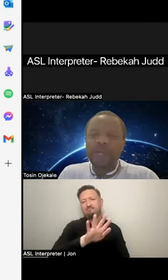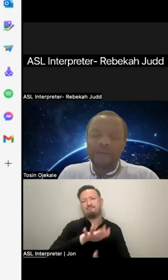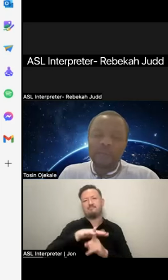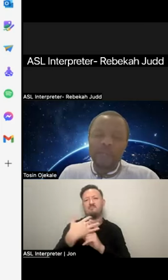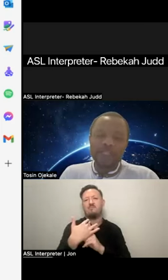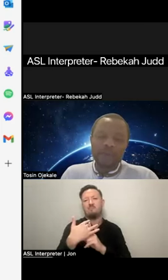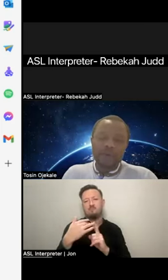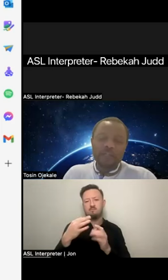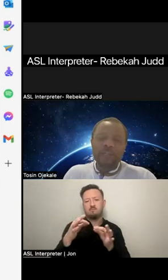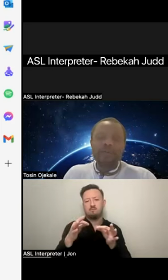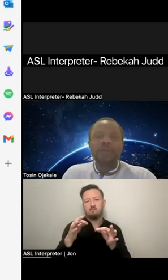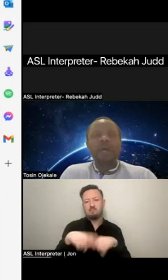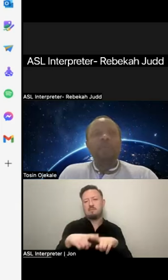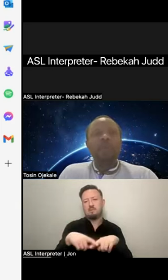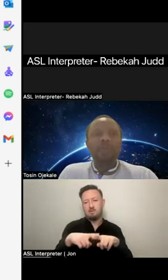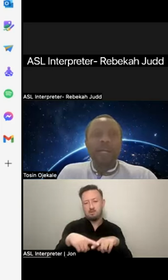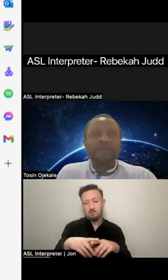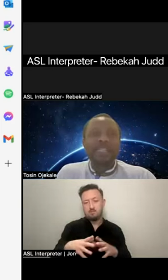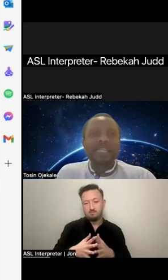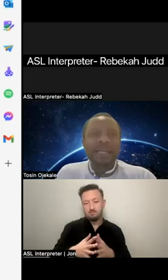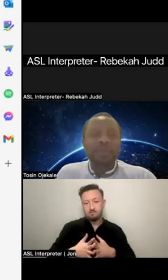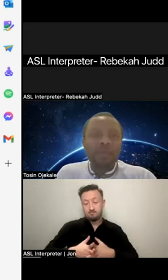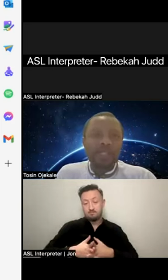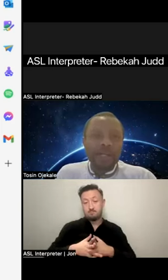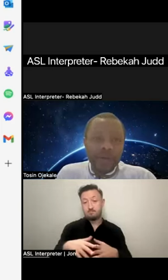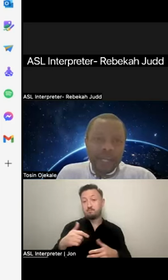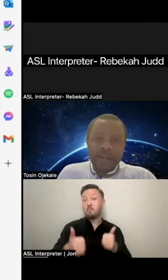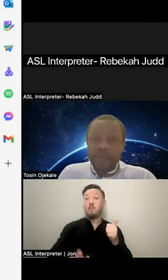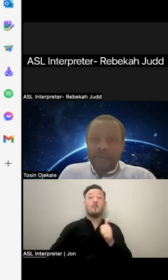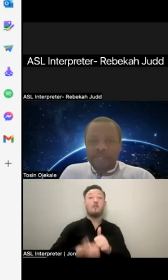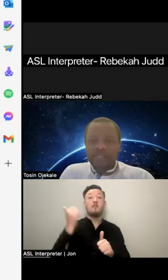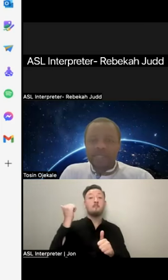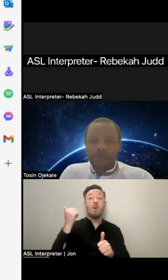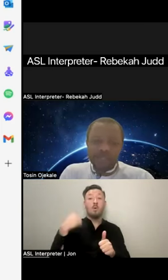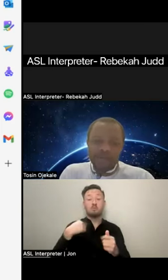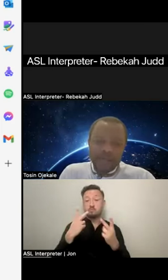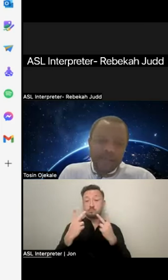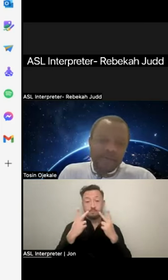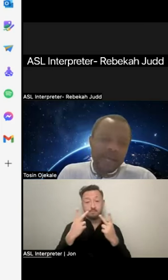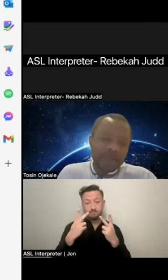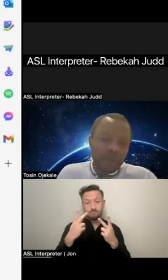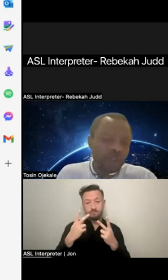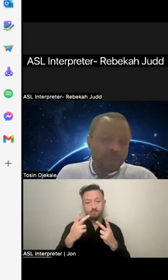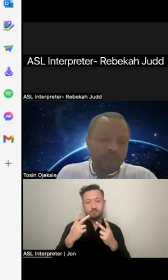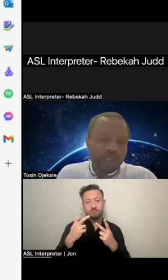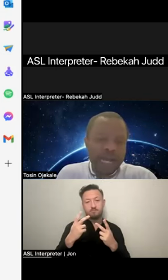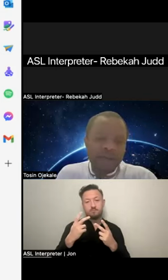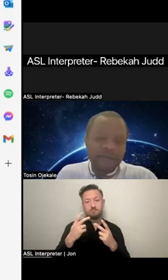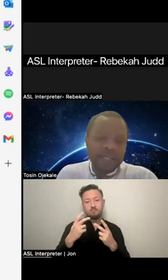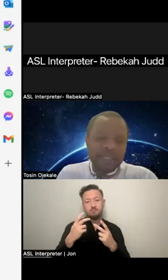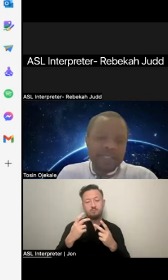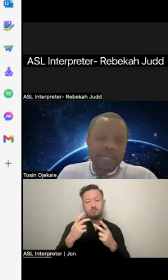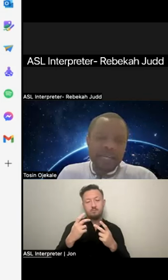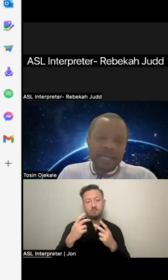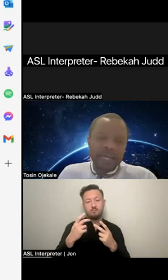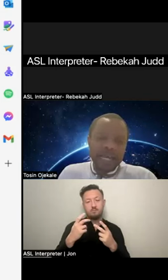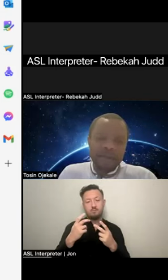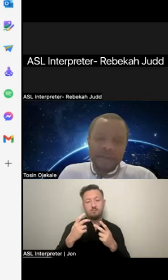you will have combination of the two. But what I've seen in most gray areas, what you will just have